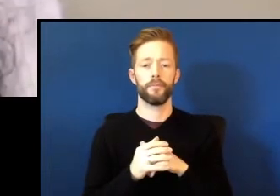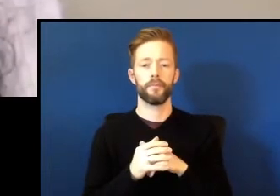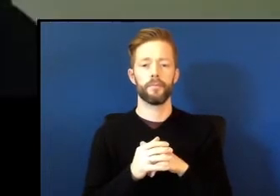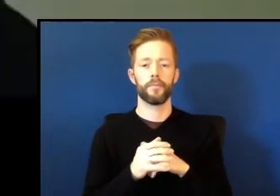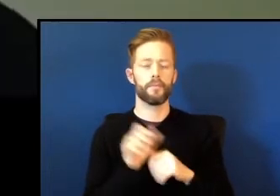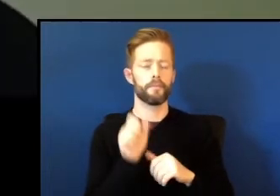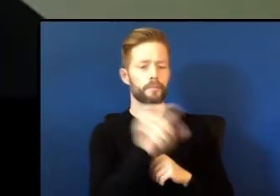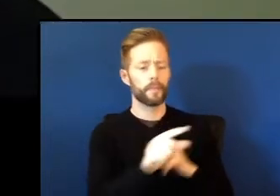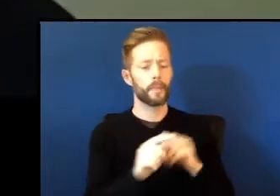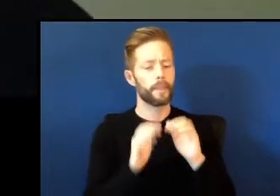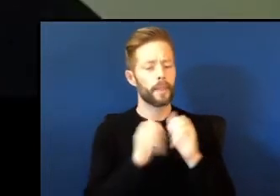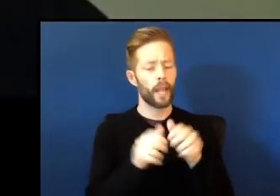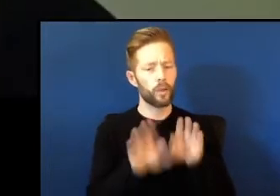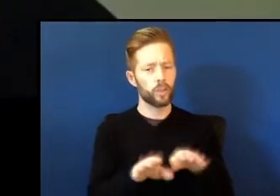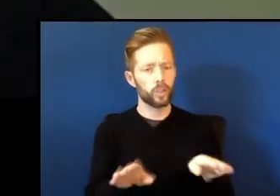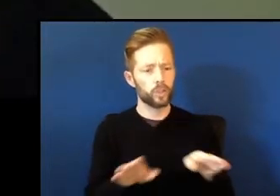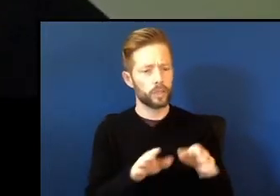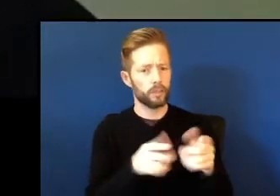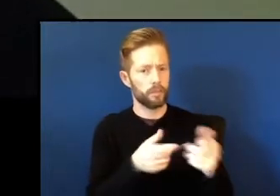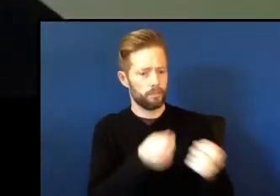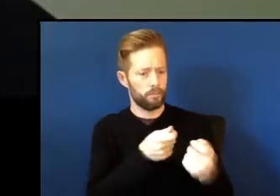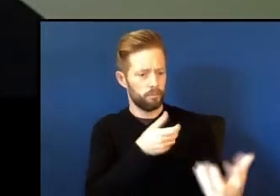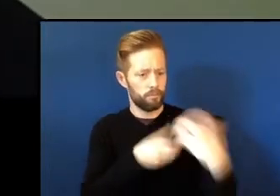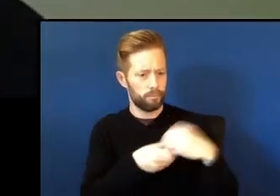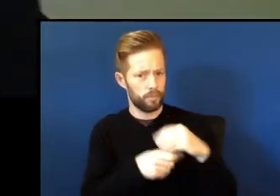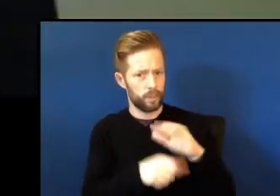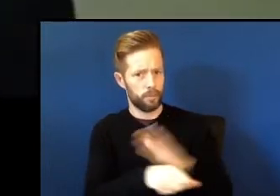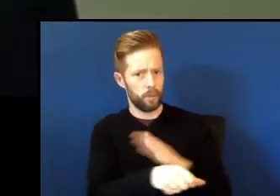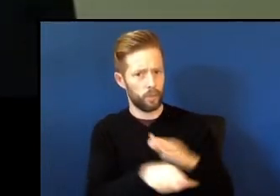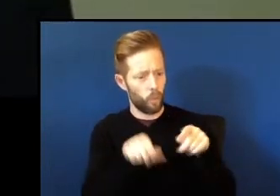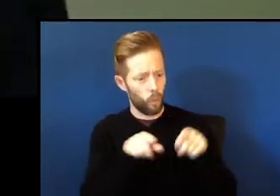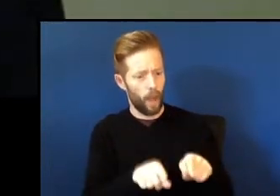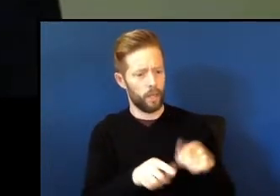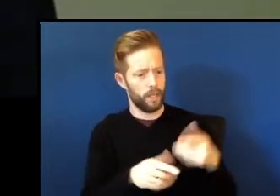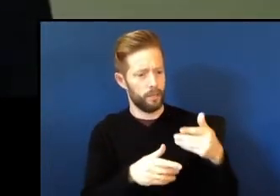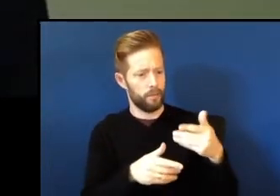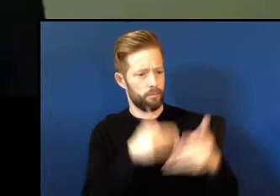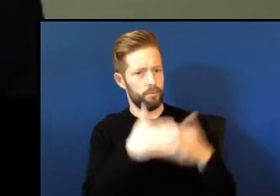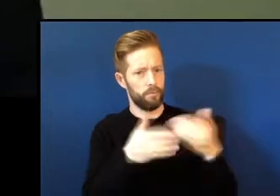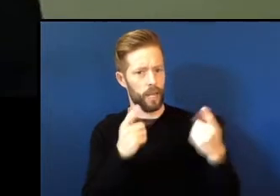How do you work the children into participating in the music while it's going on?